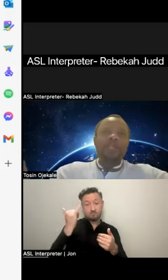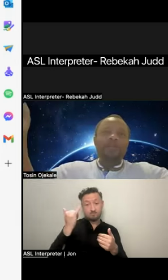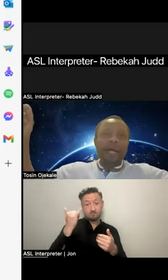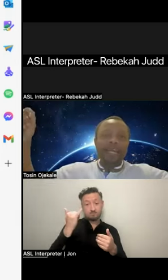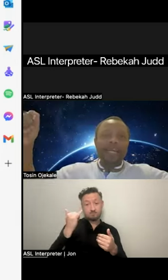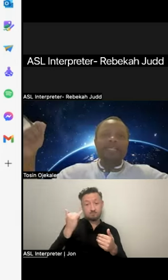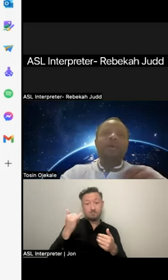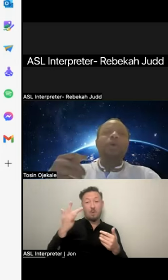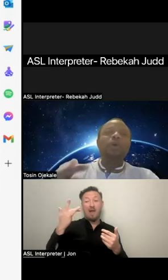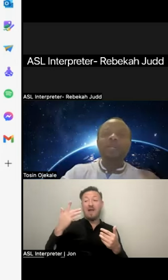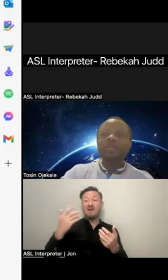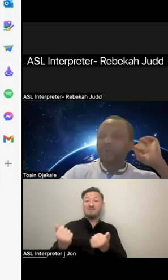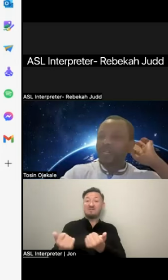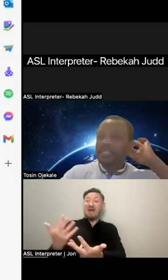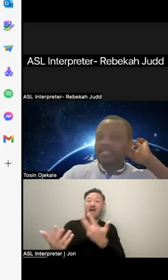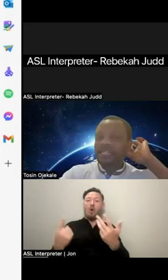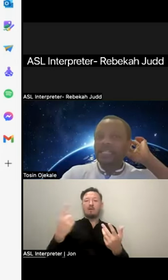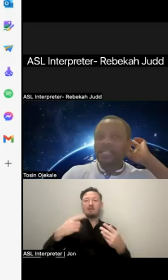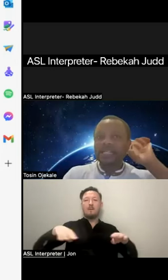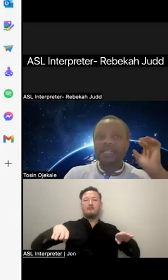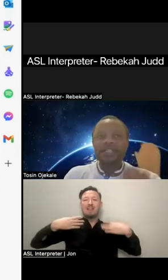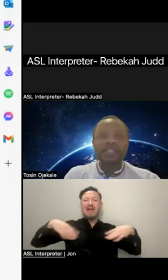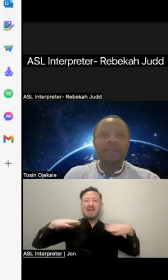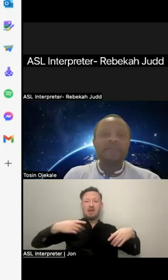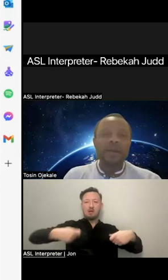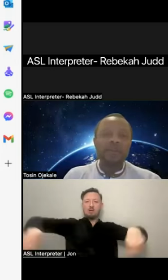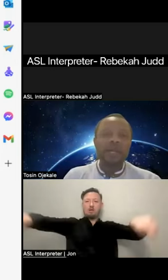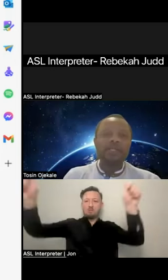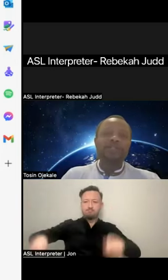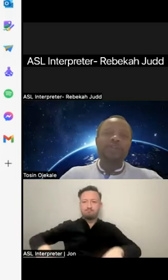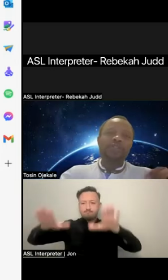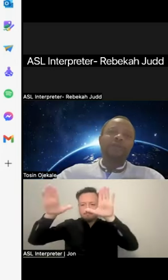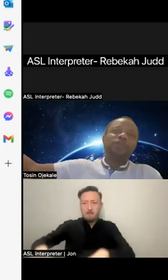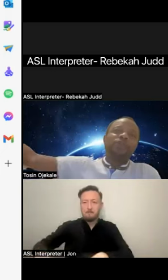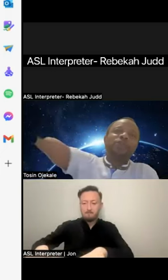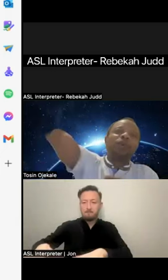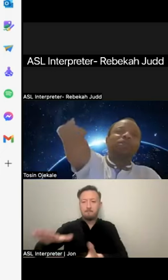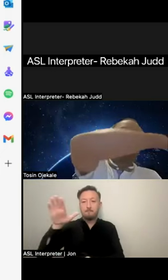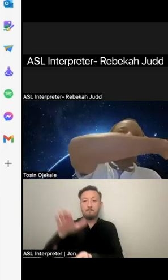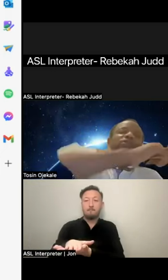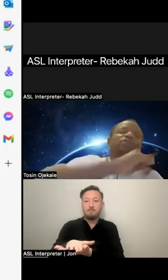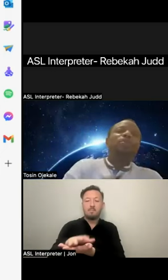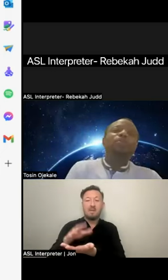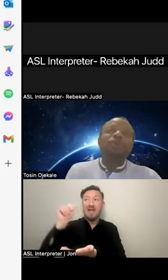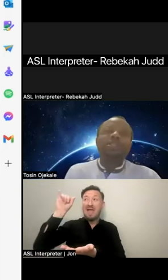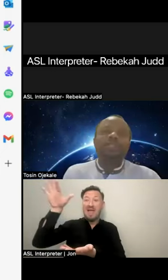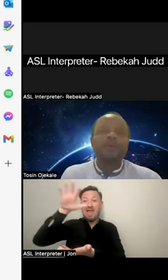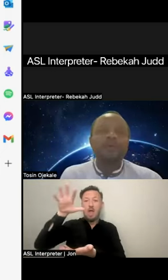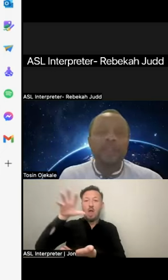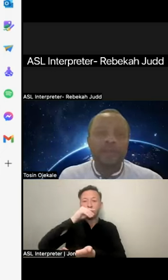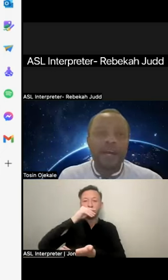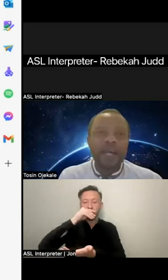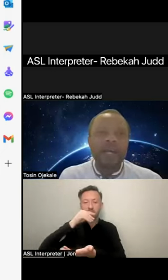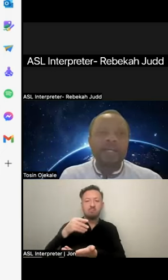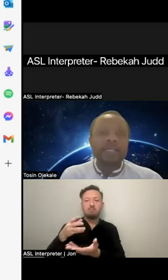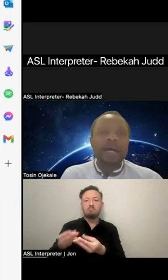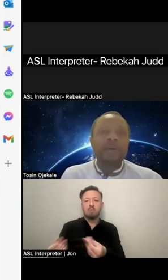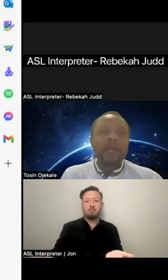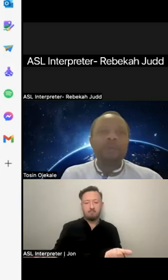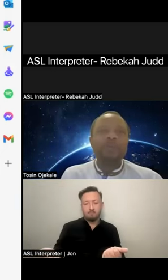people with a blanket always present in the kitchen environment, just for you to put it over the